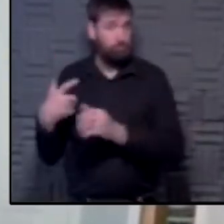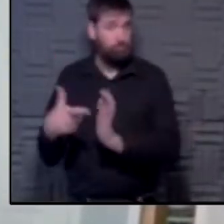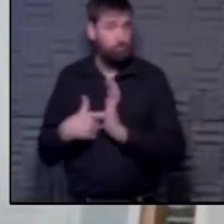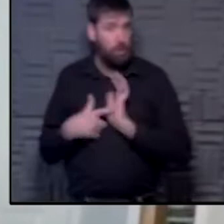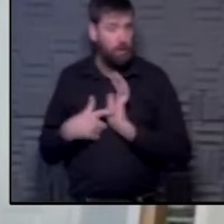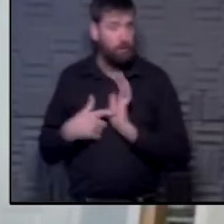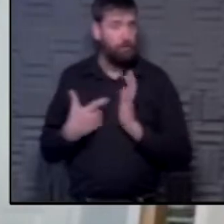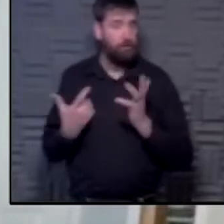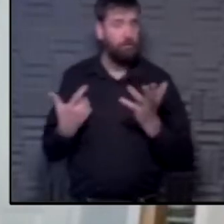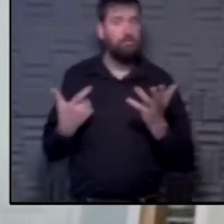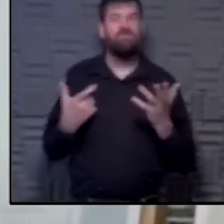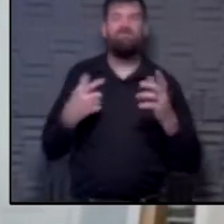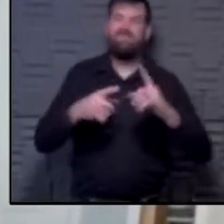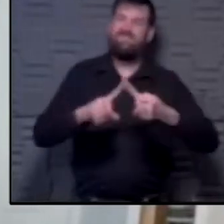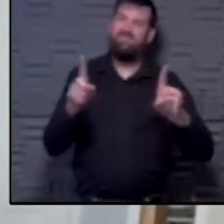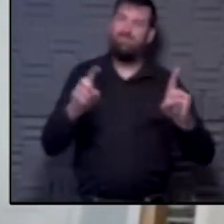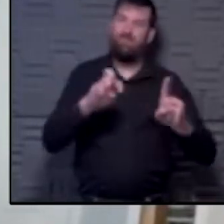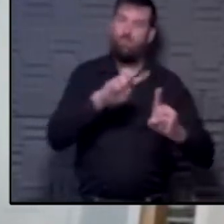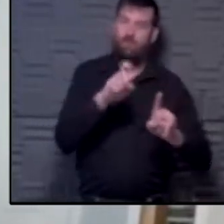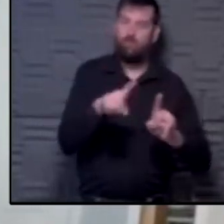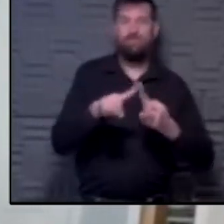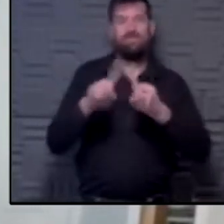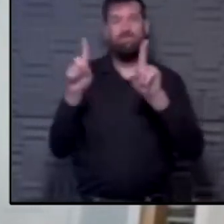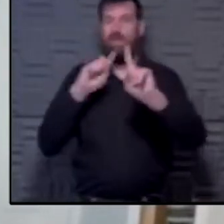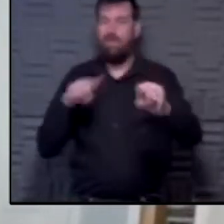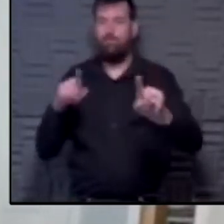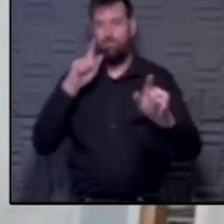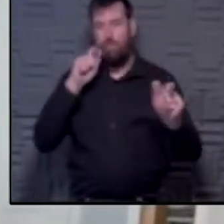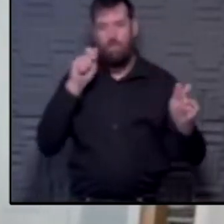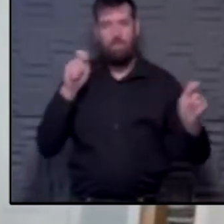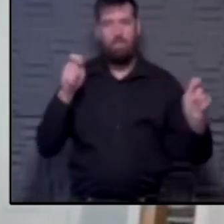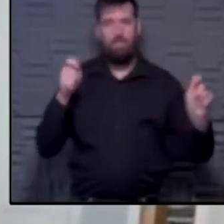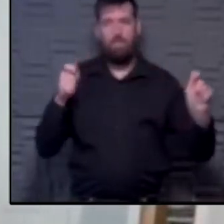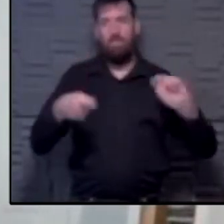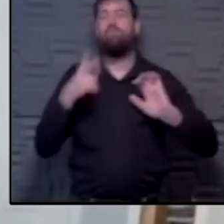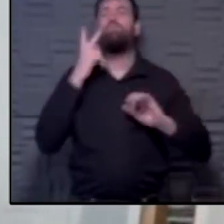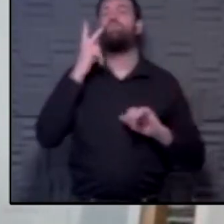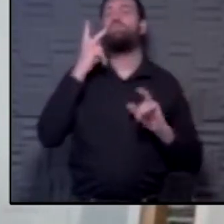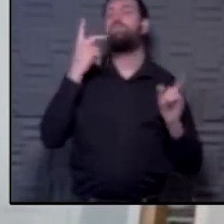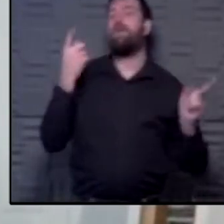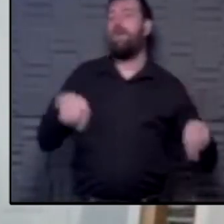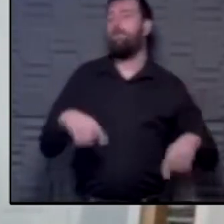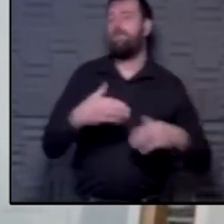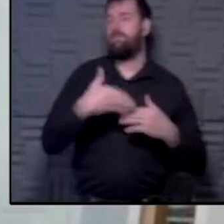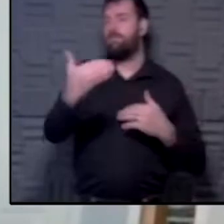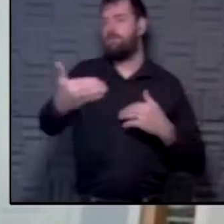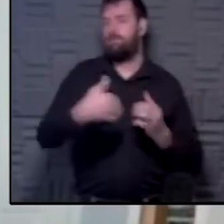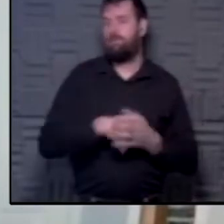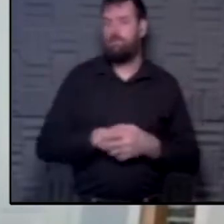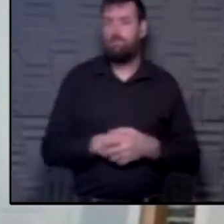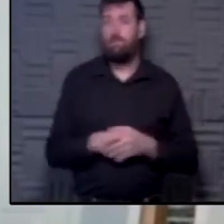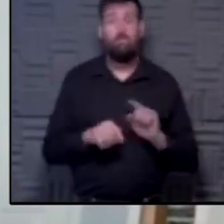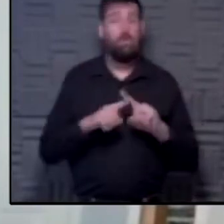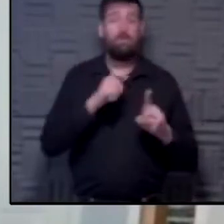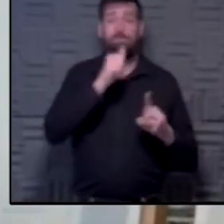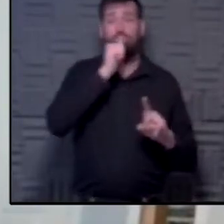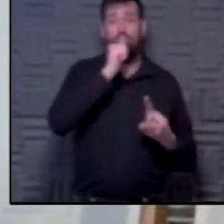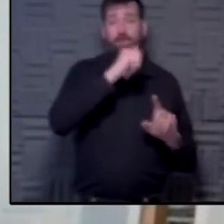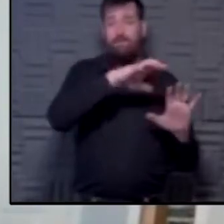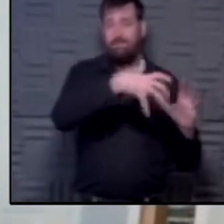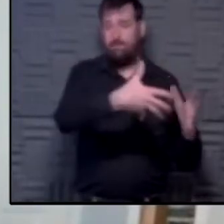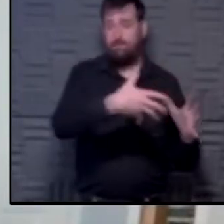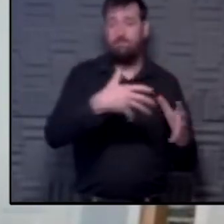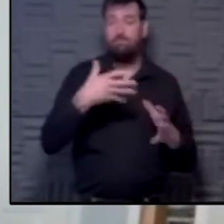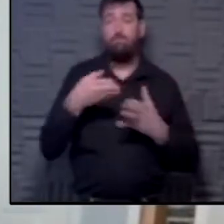of questions and answers that will evolve over time, and we'll see what happens going forward. But the private sector and the